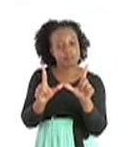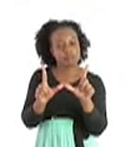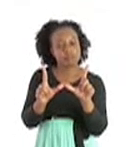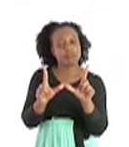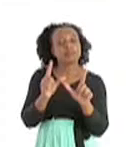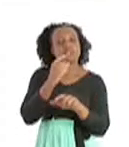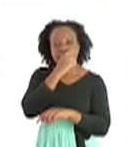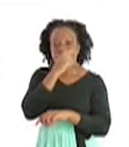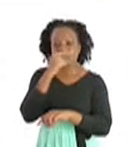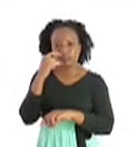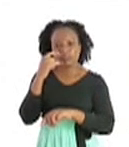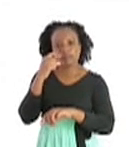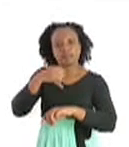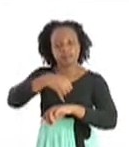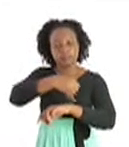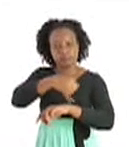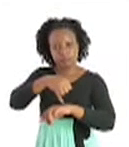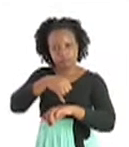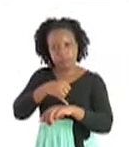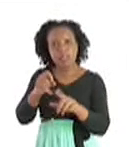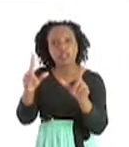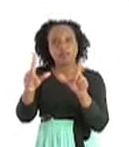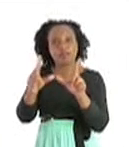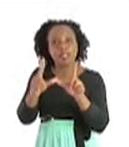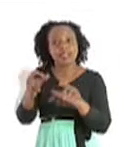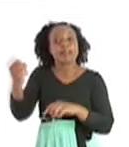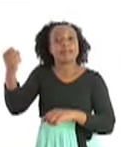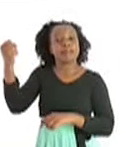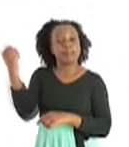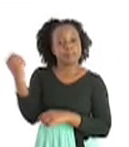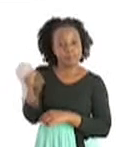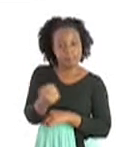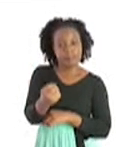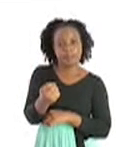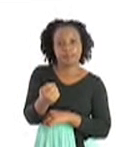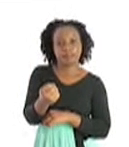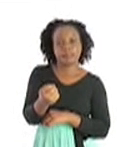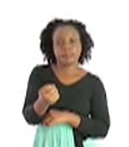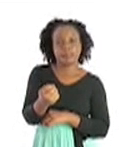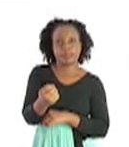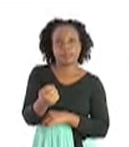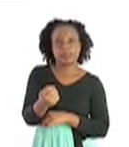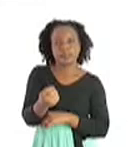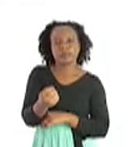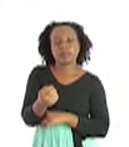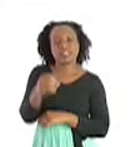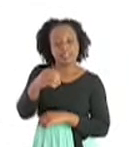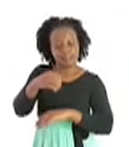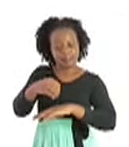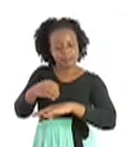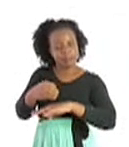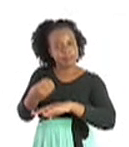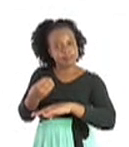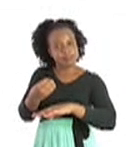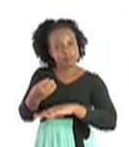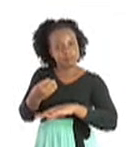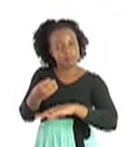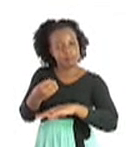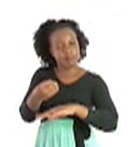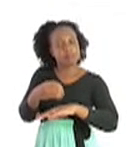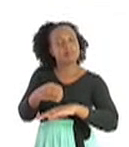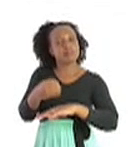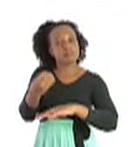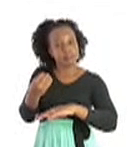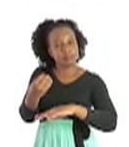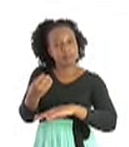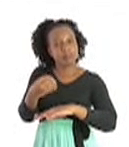a name of a place and it's written with a capital letter. We have Saturday. Chanel, can you see that?